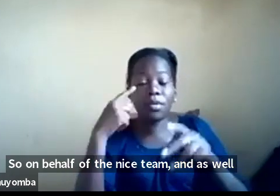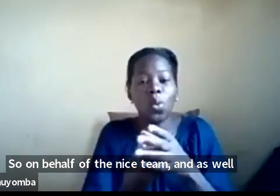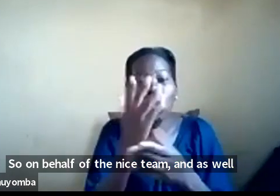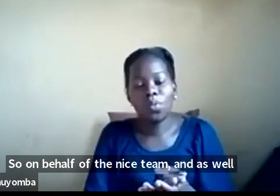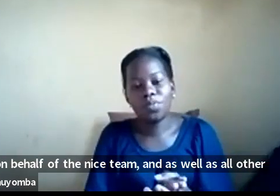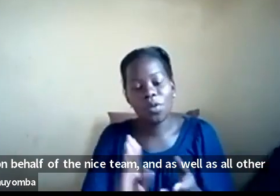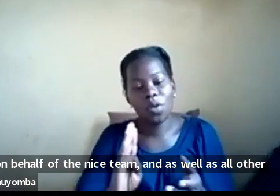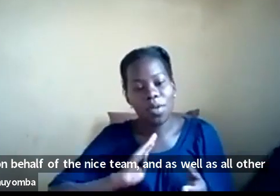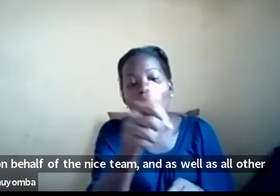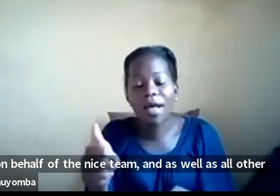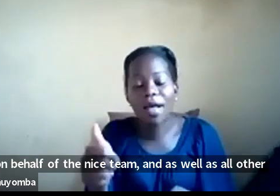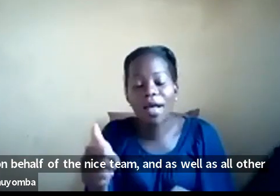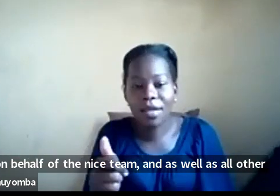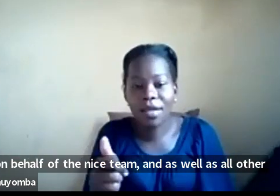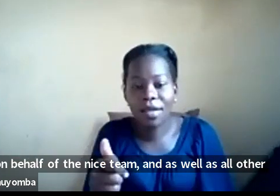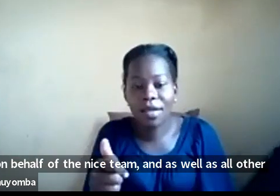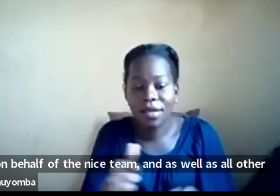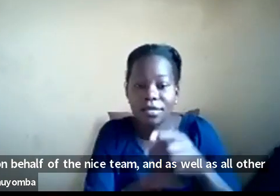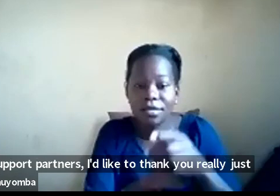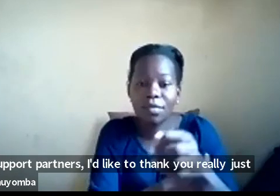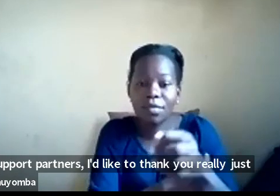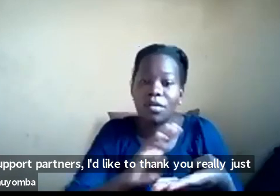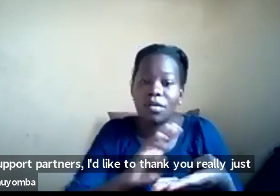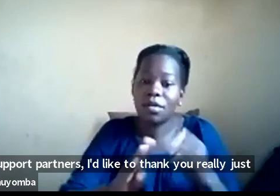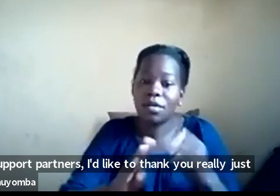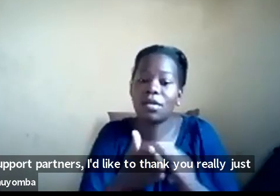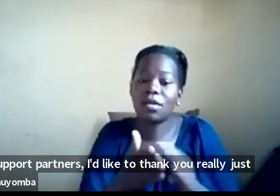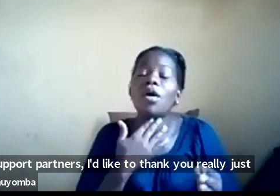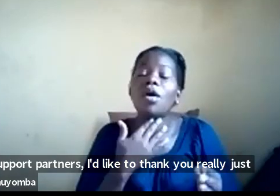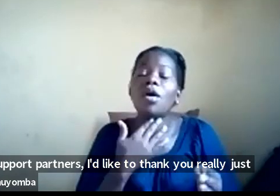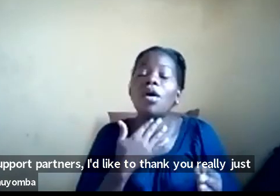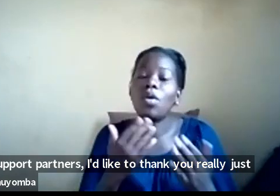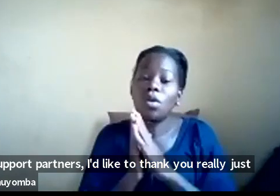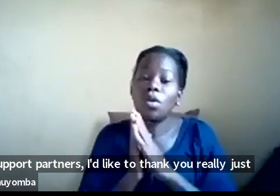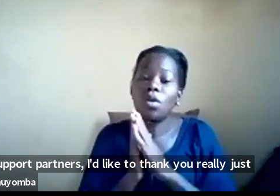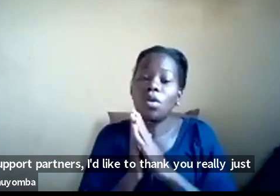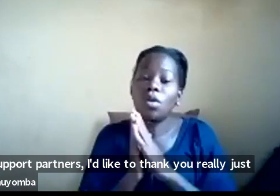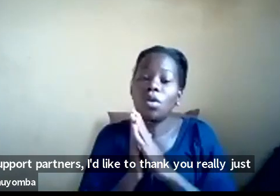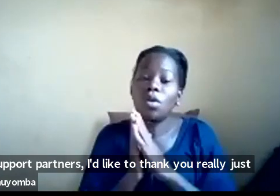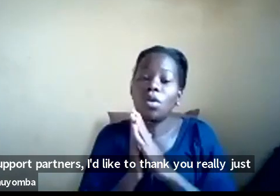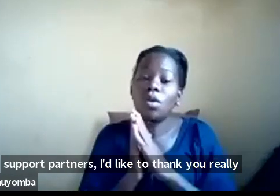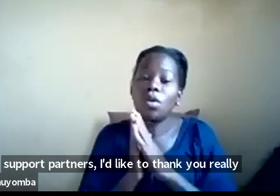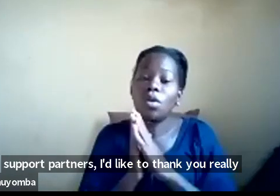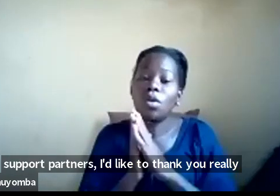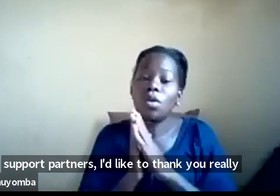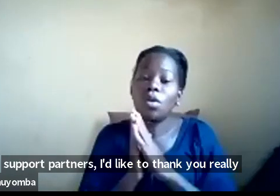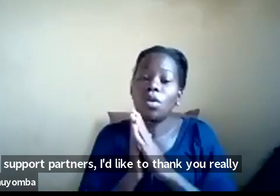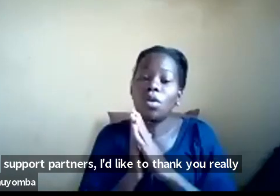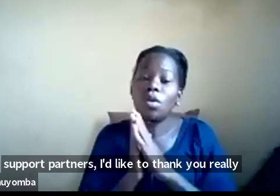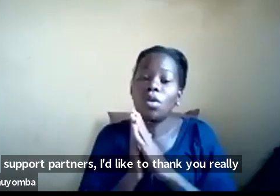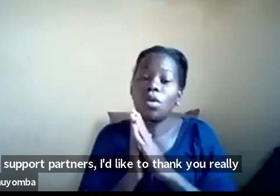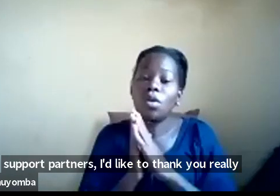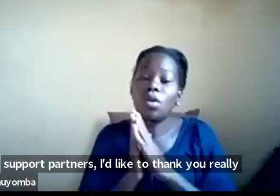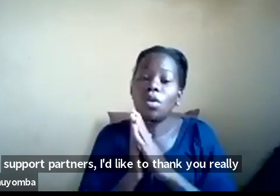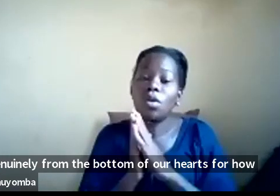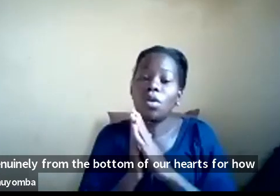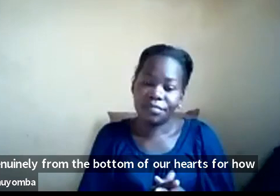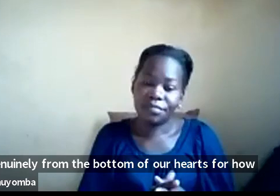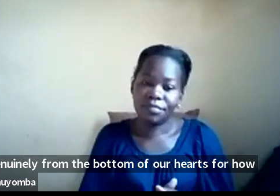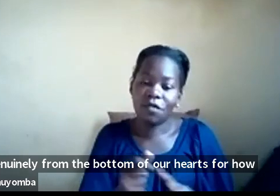support partners, I'd like to thank you really, genuinely from the bottom of our hearts for how flexible you've been with us,